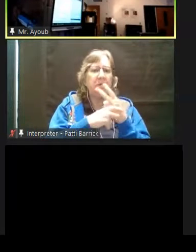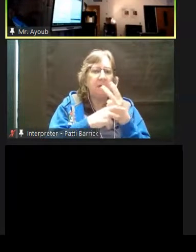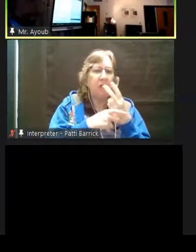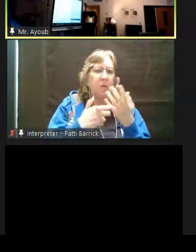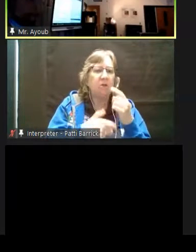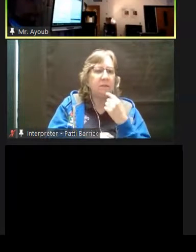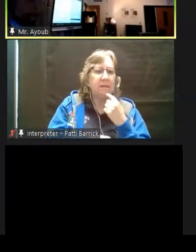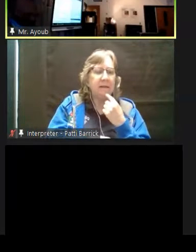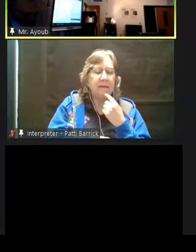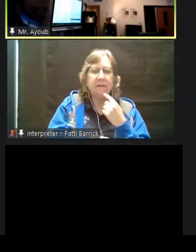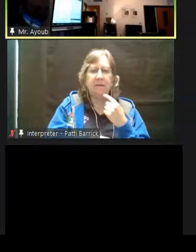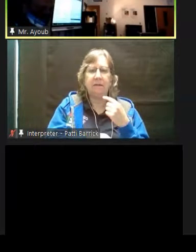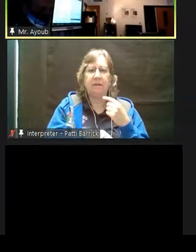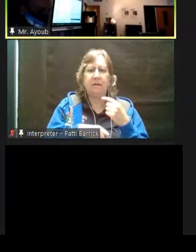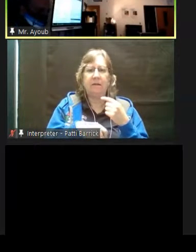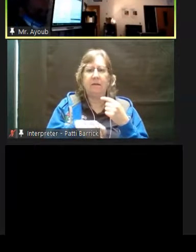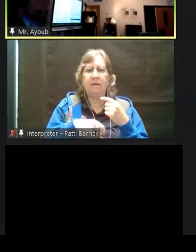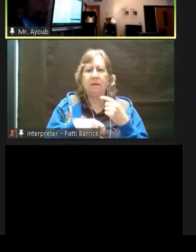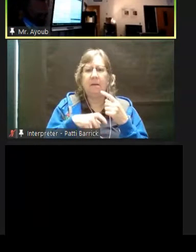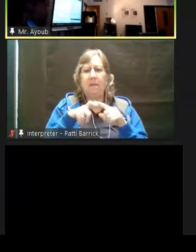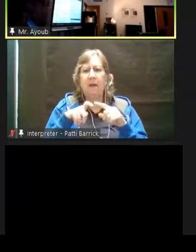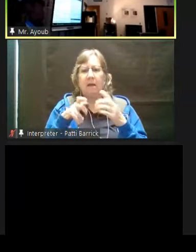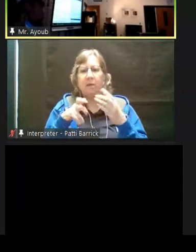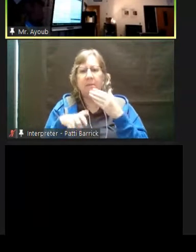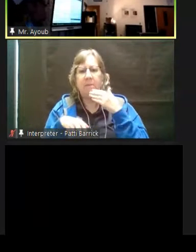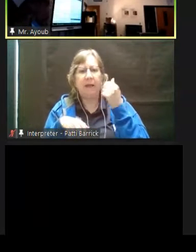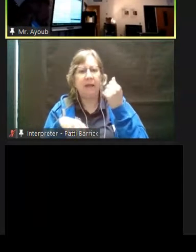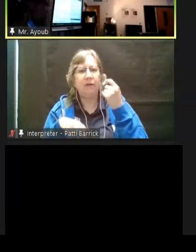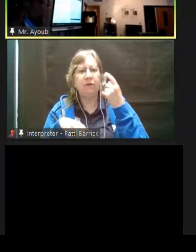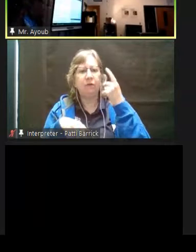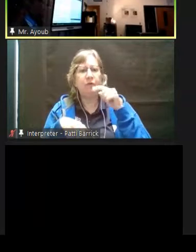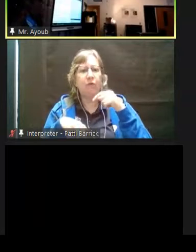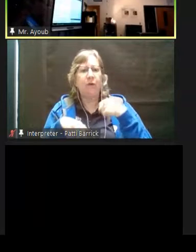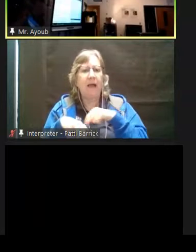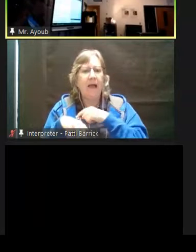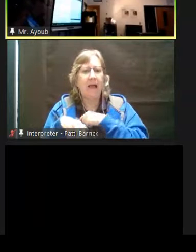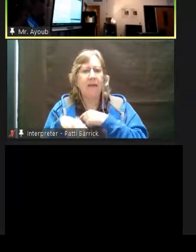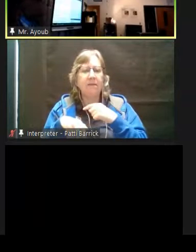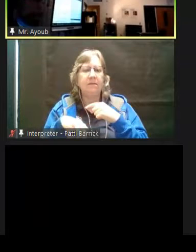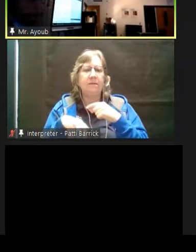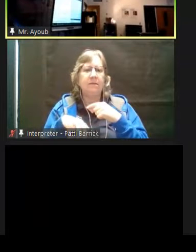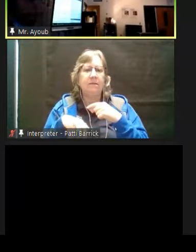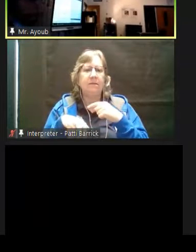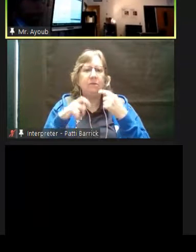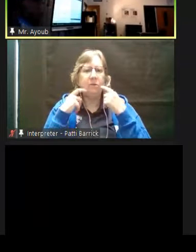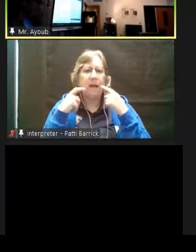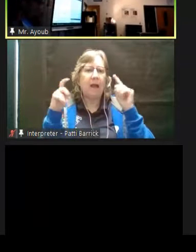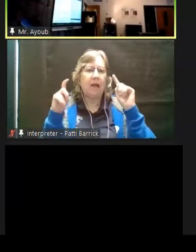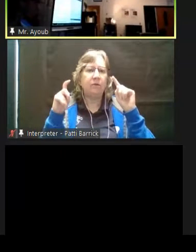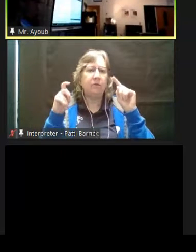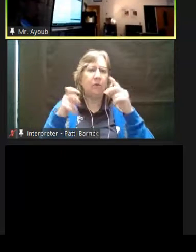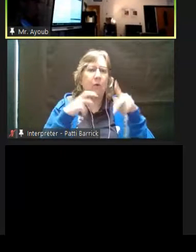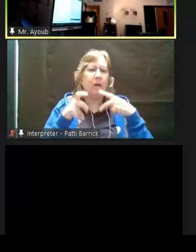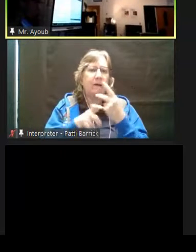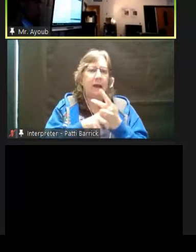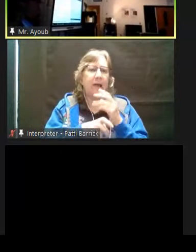what you're saying. So what would be better is for us to declare whatever encoding we're using. And the